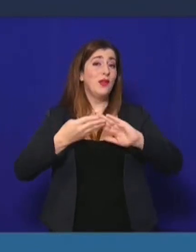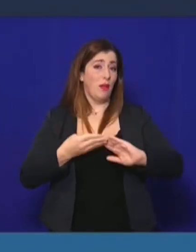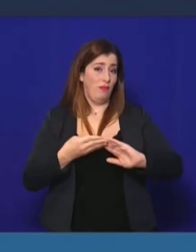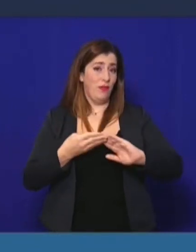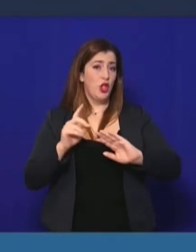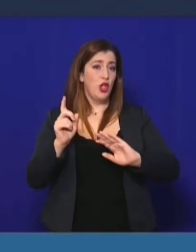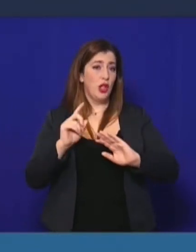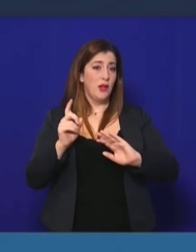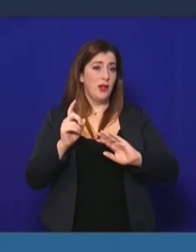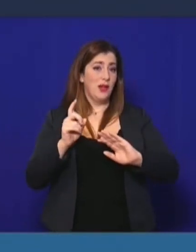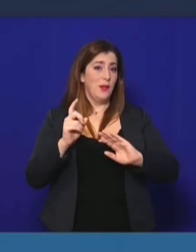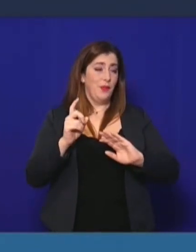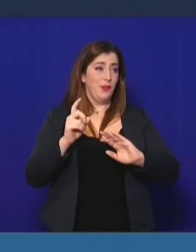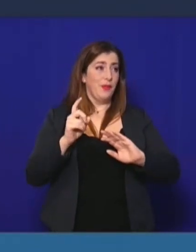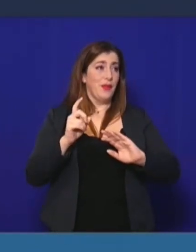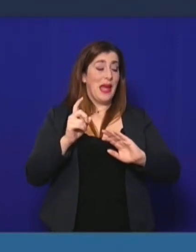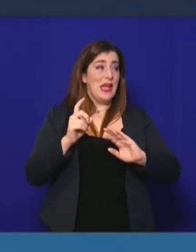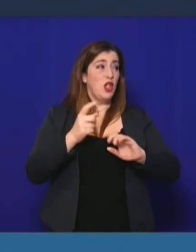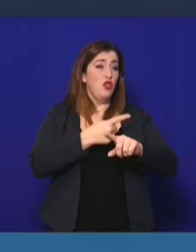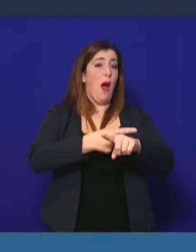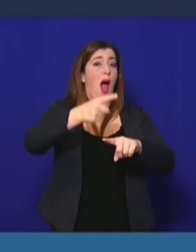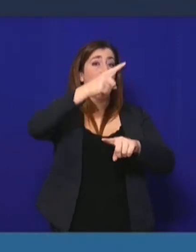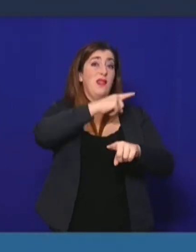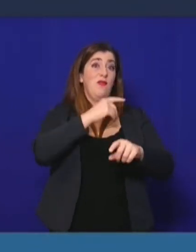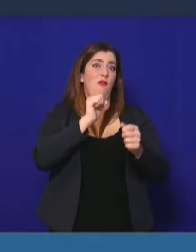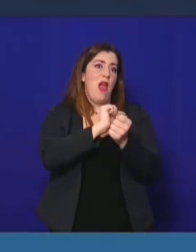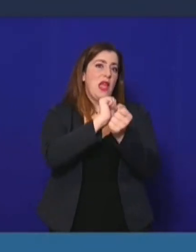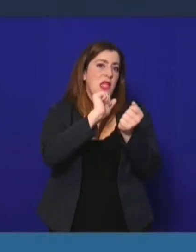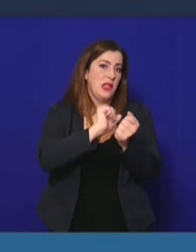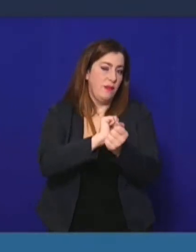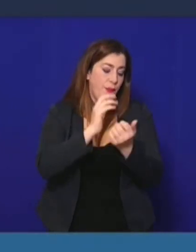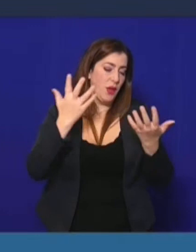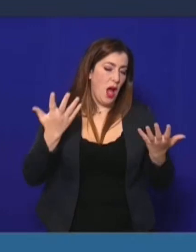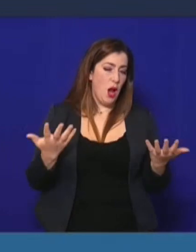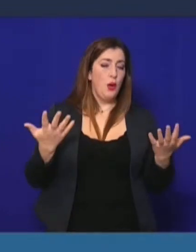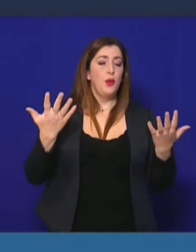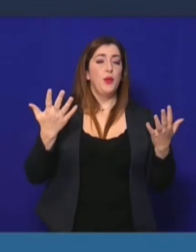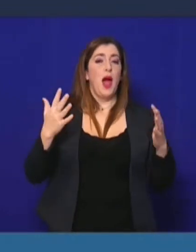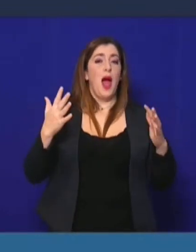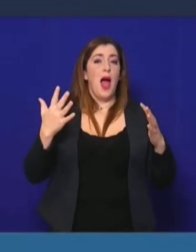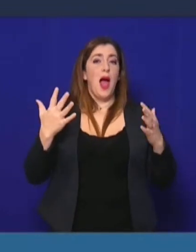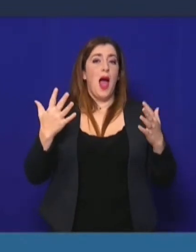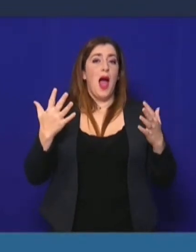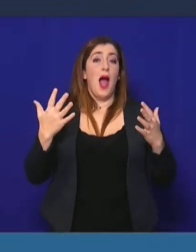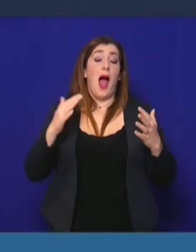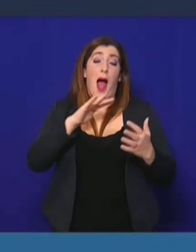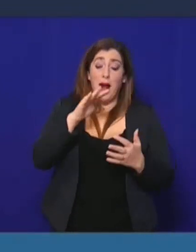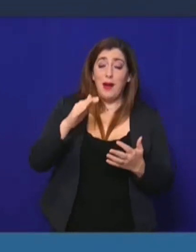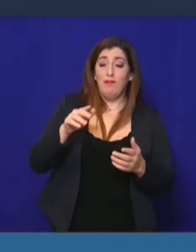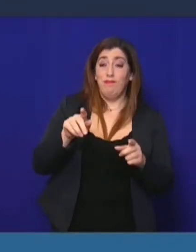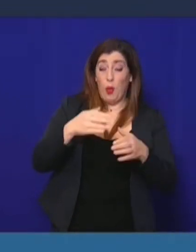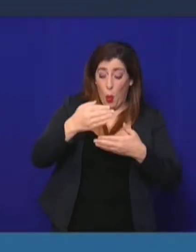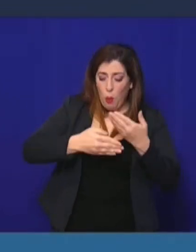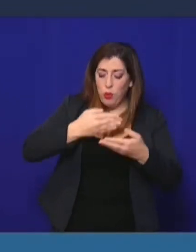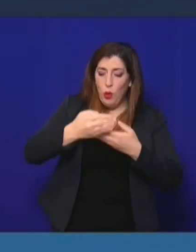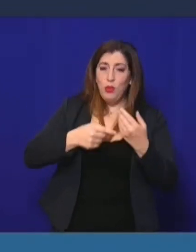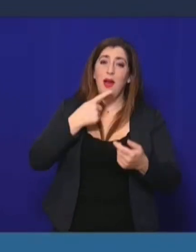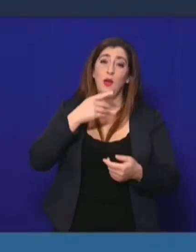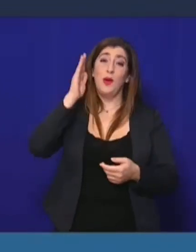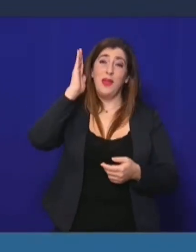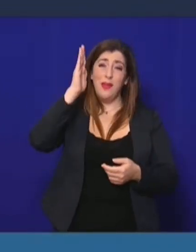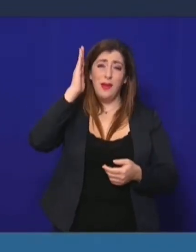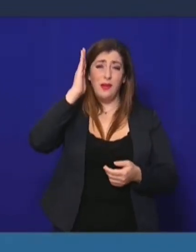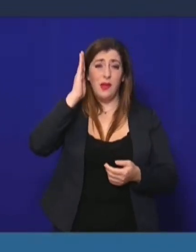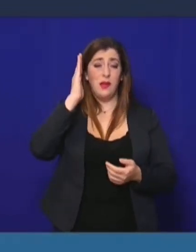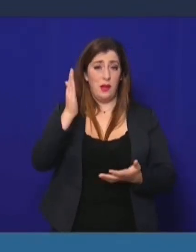kienu ġimgħat tal-festi fejn kellna l-appelli tagħna biex in-nies jieħdu ħsieb, kellna ħafna nies li rajna